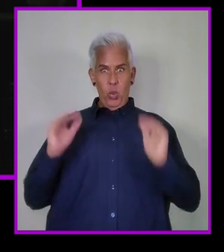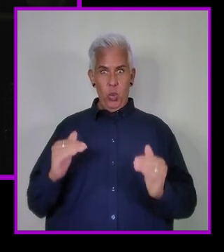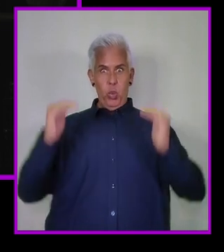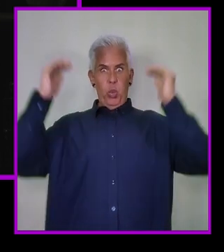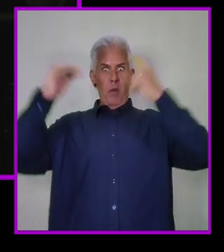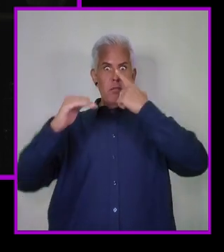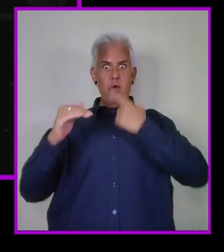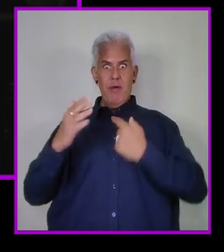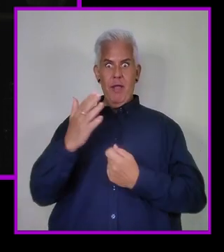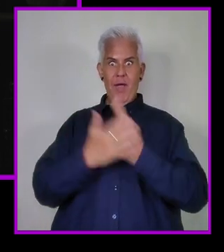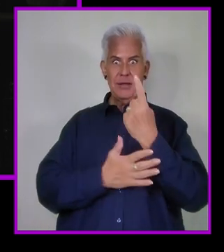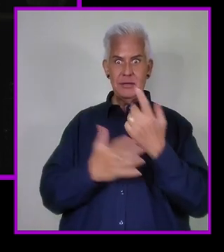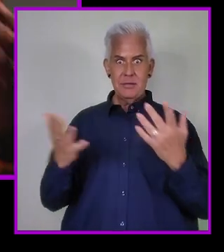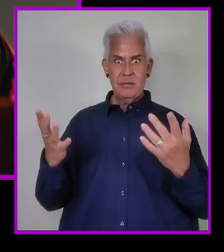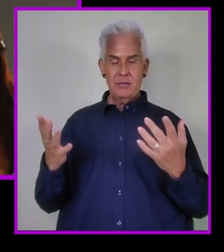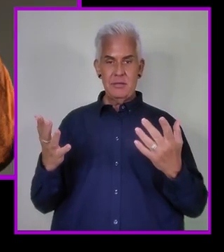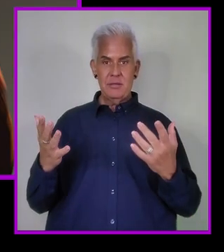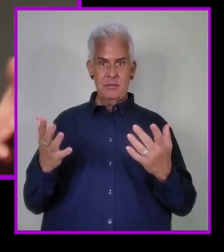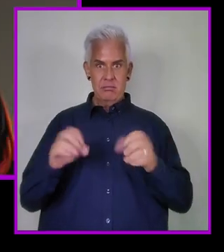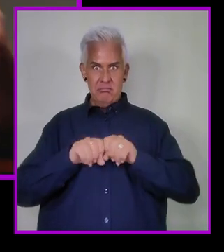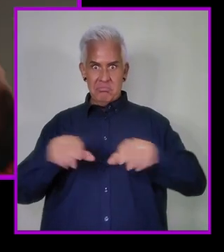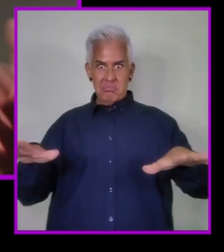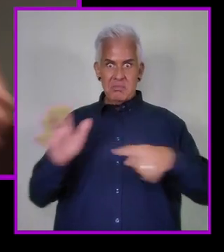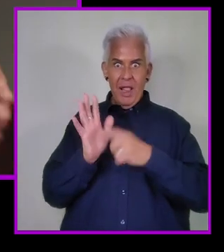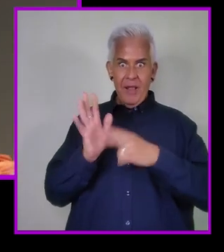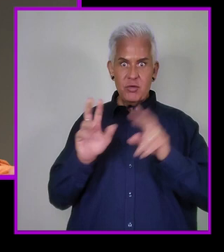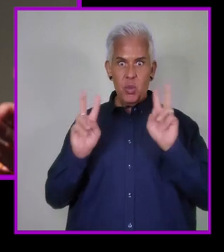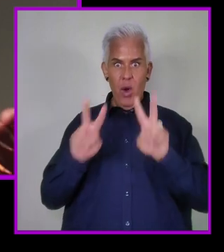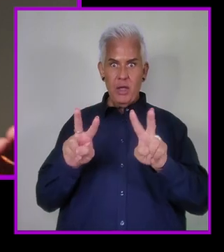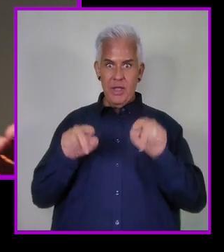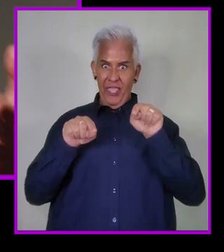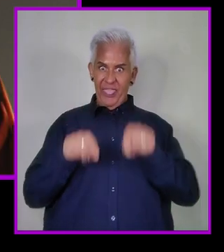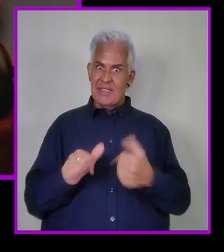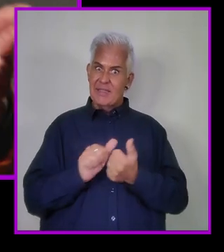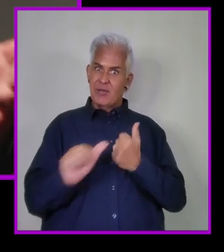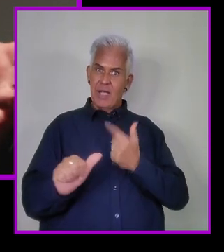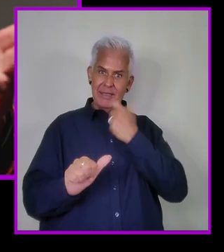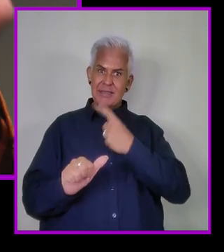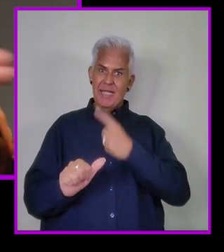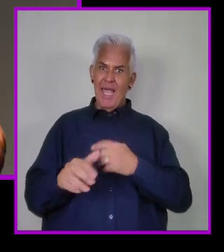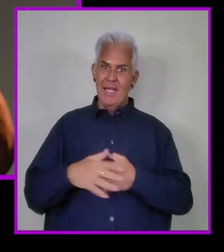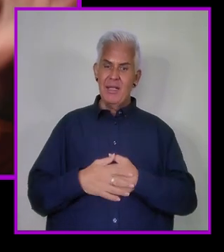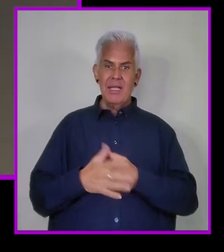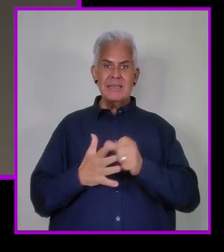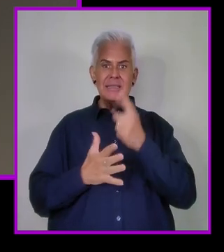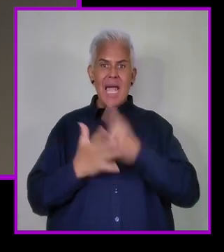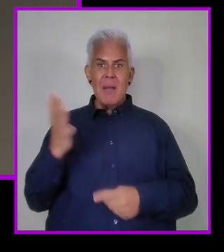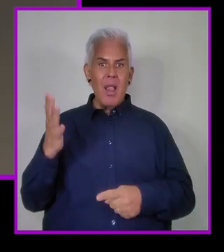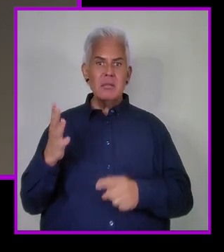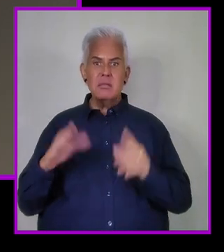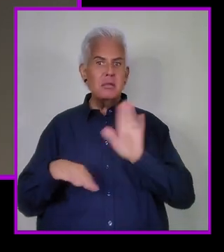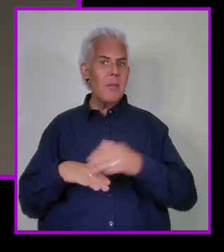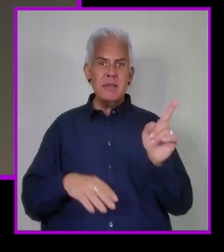event that's screened on national TV, that's seen that actually this is an industry that can say, you, if you're disabled, regardless of what